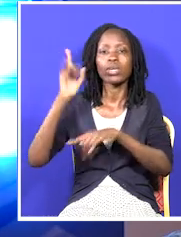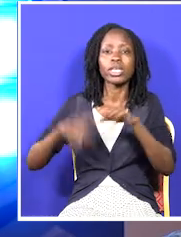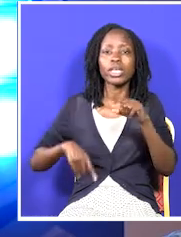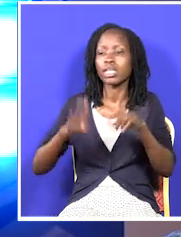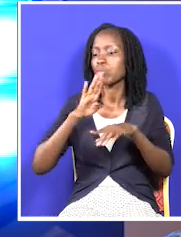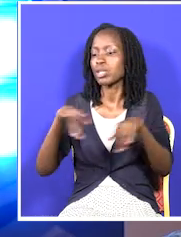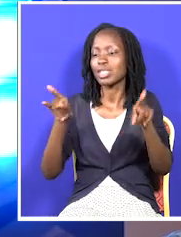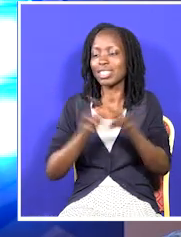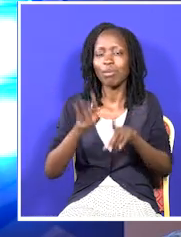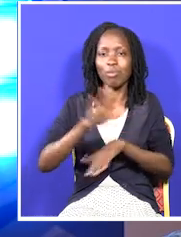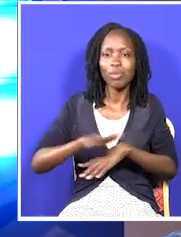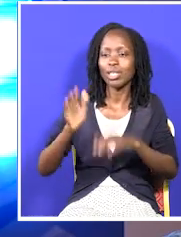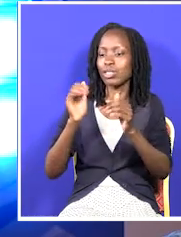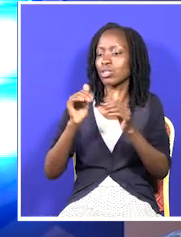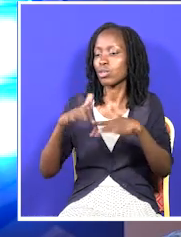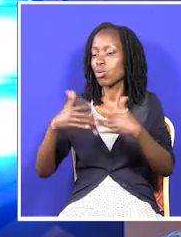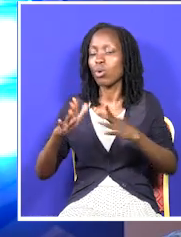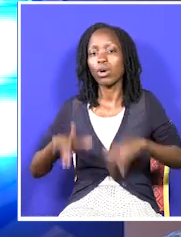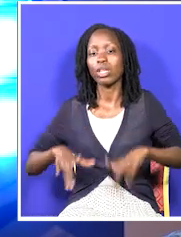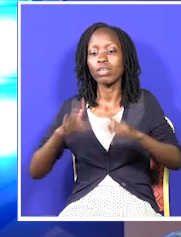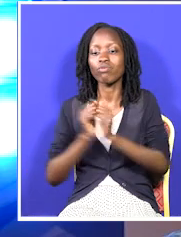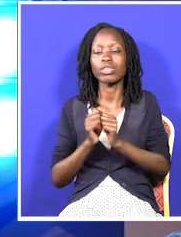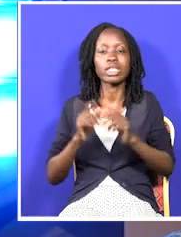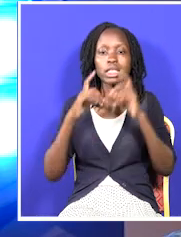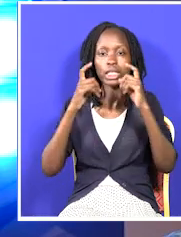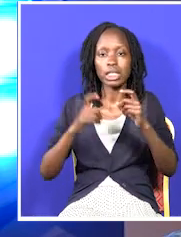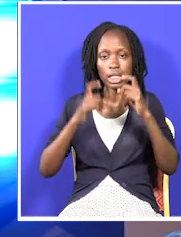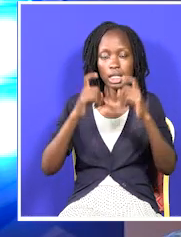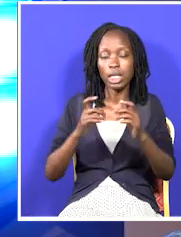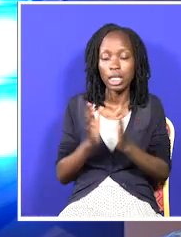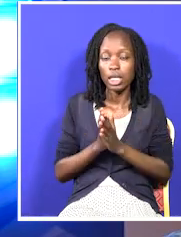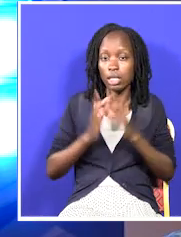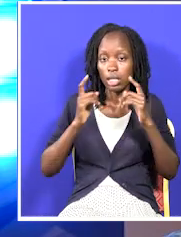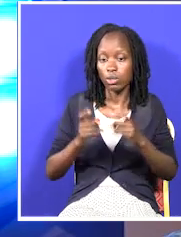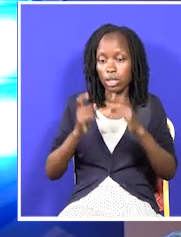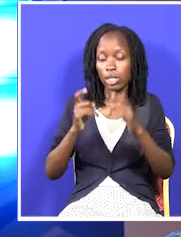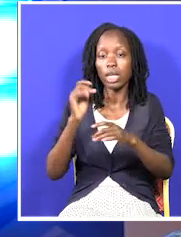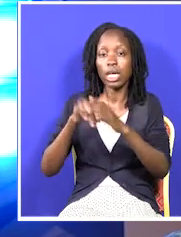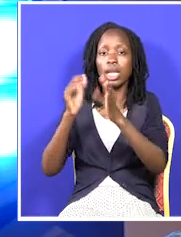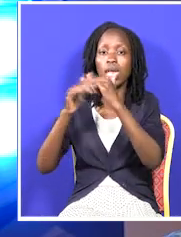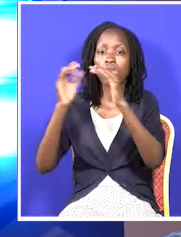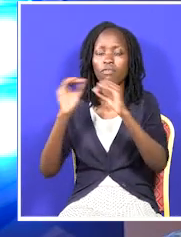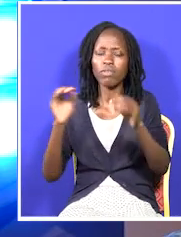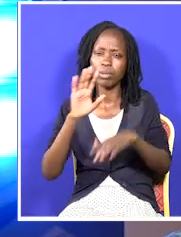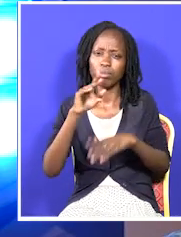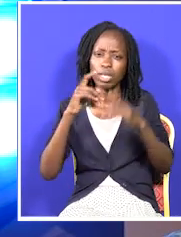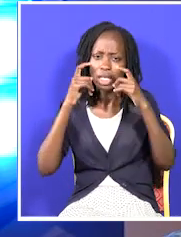at the same place, or he cannot live together with the sin. So sin will not be in heaven. And what is